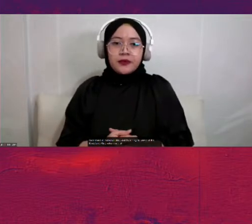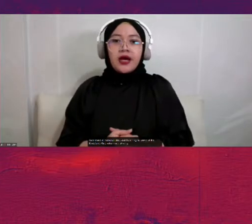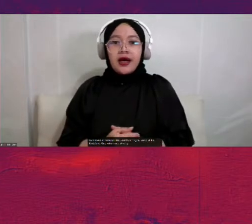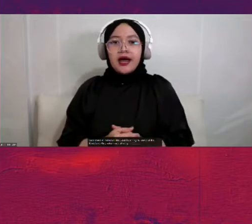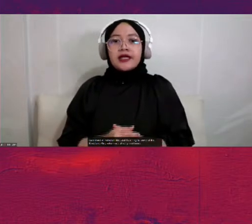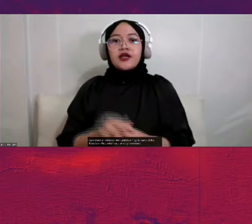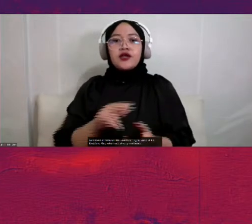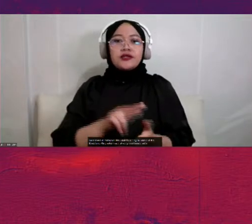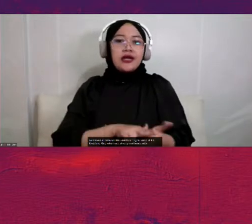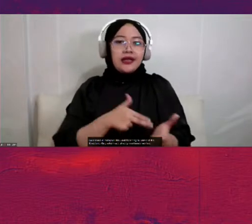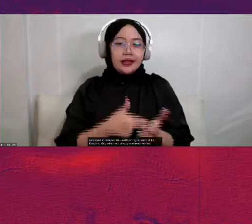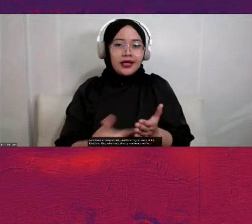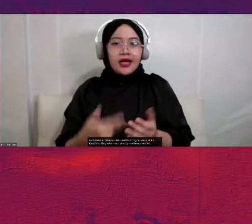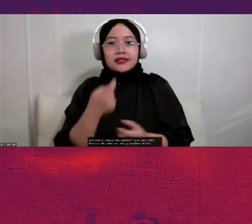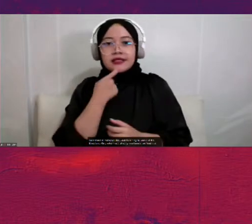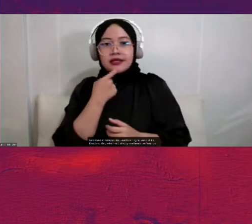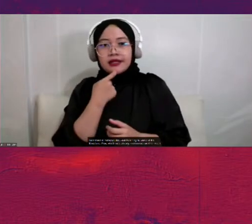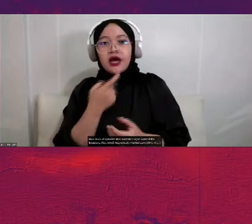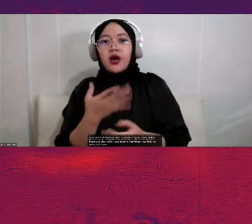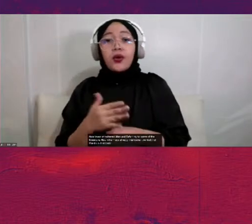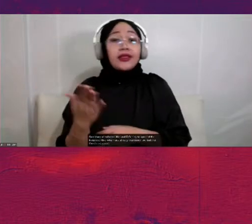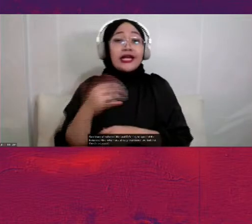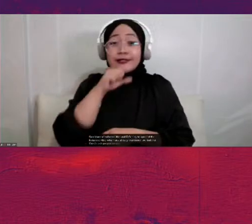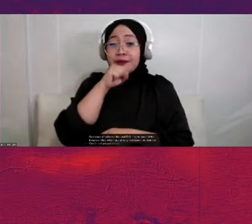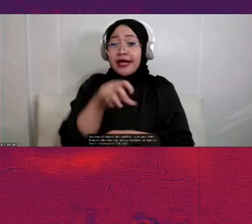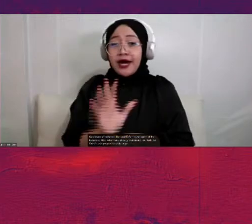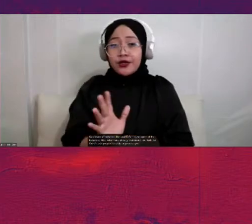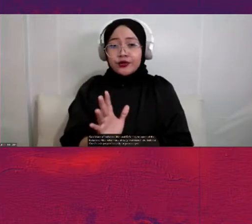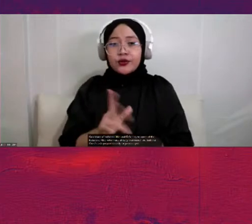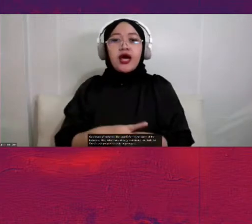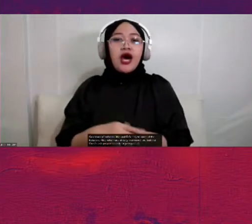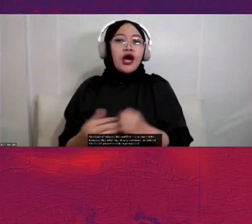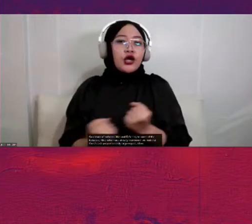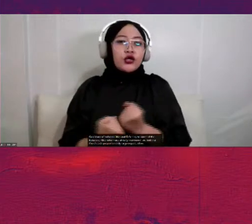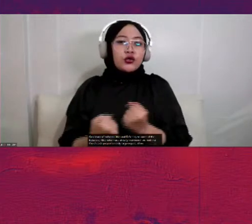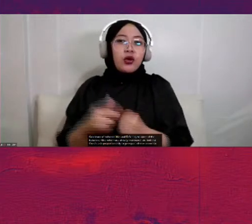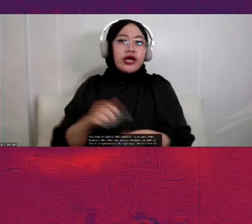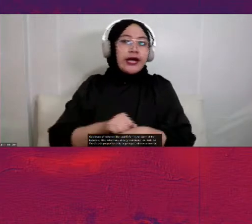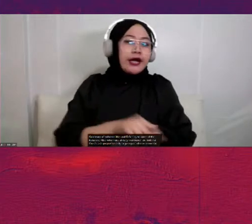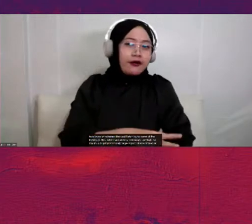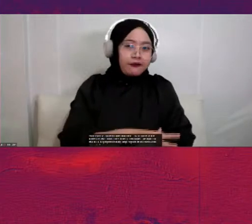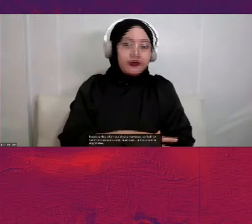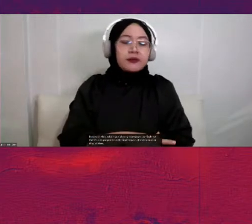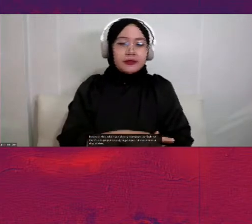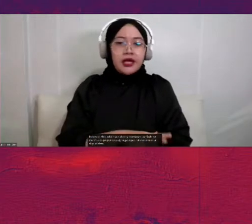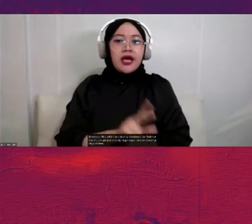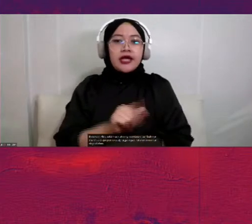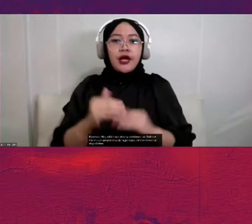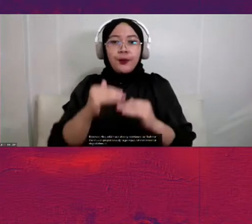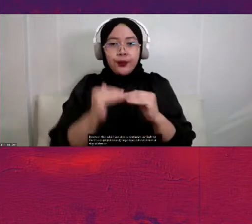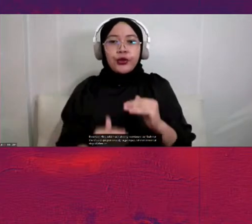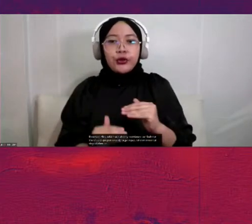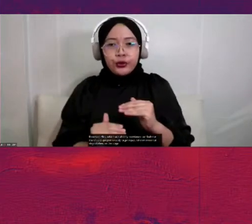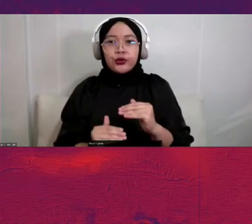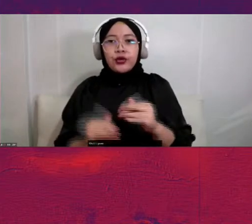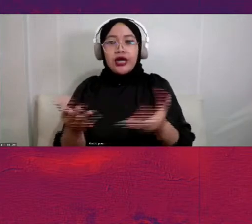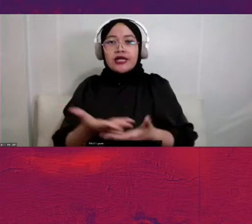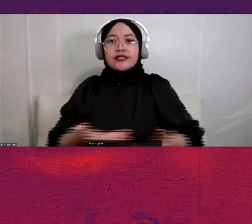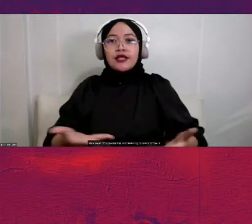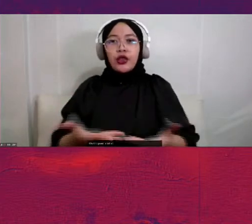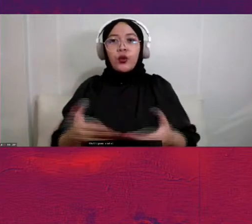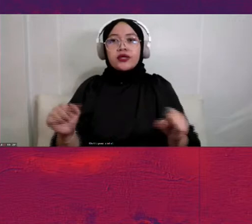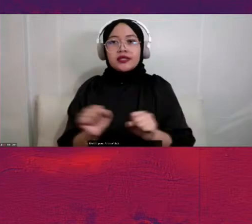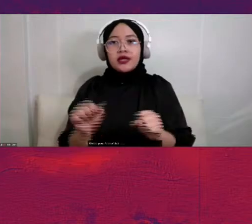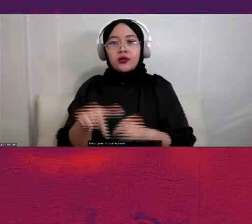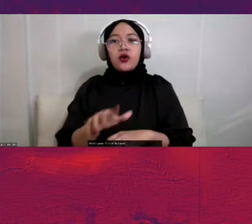already mentioned, we find that there is a disproportionately large impact of environmental degradation on the poor. A lot